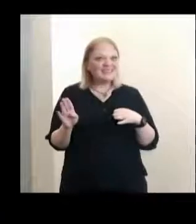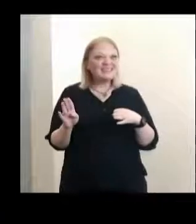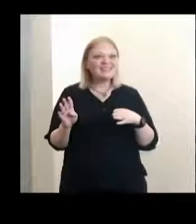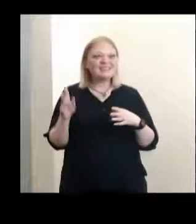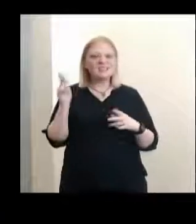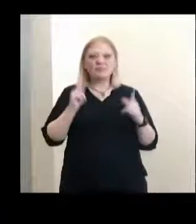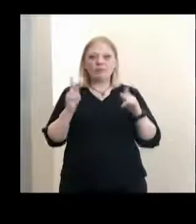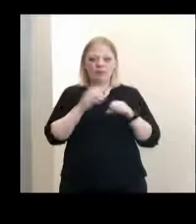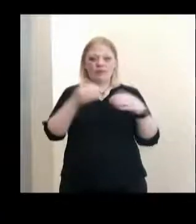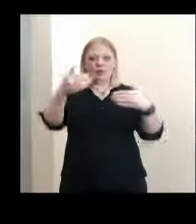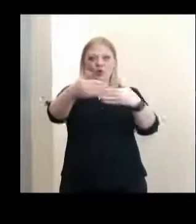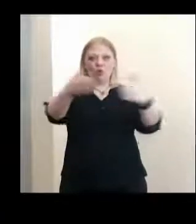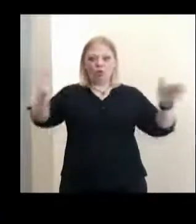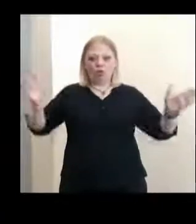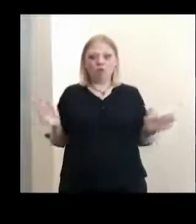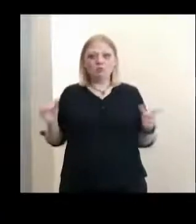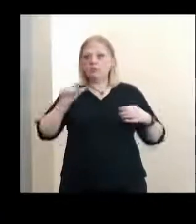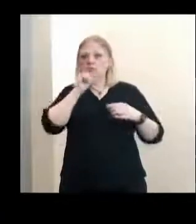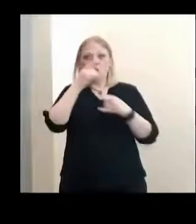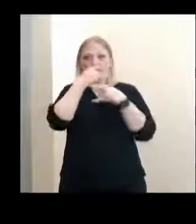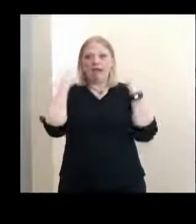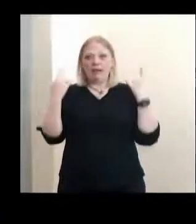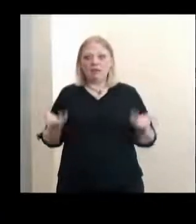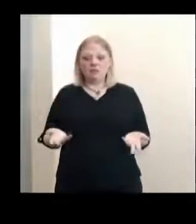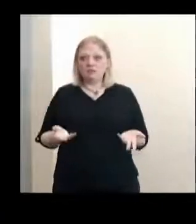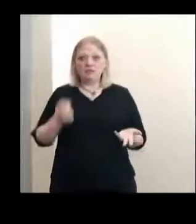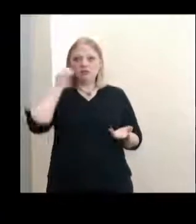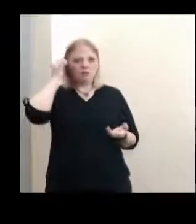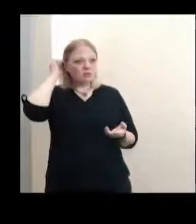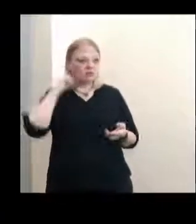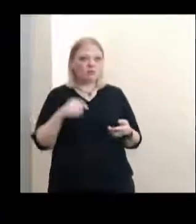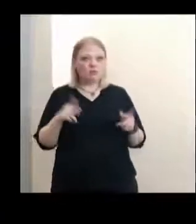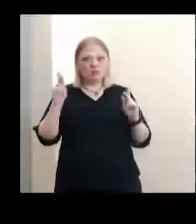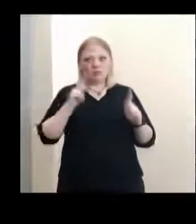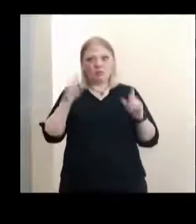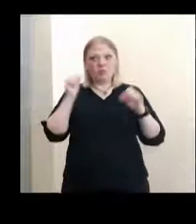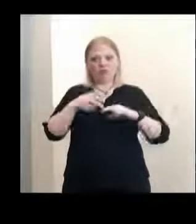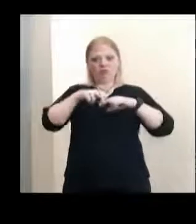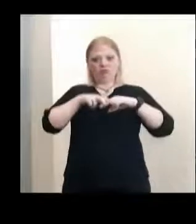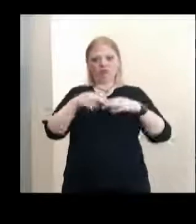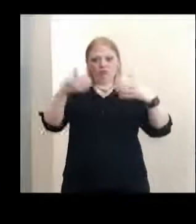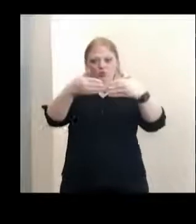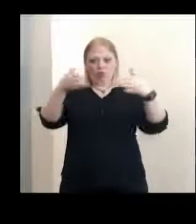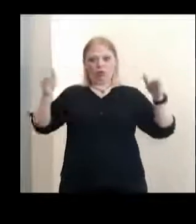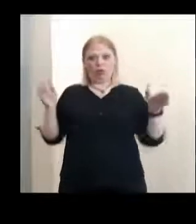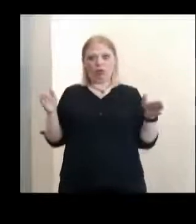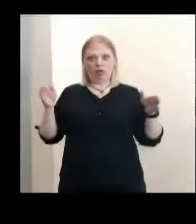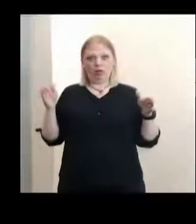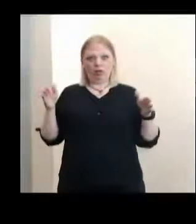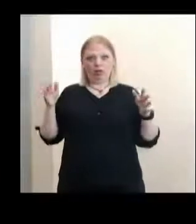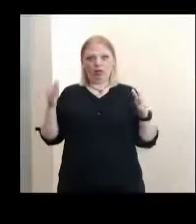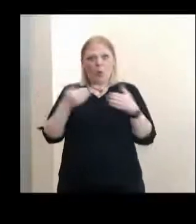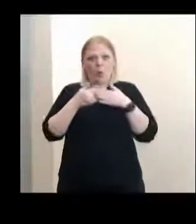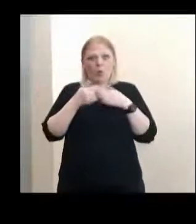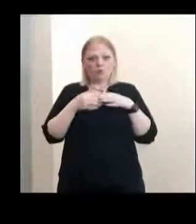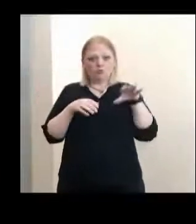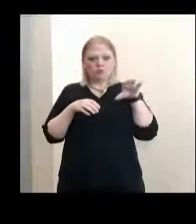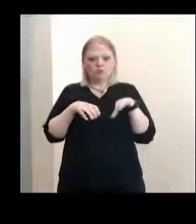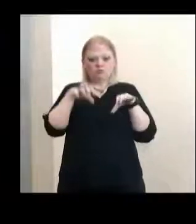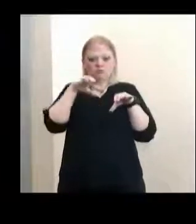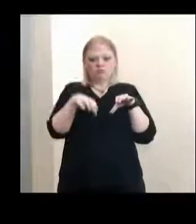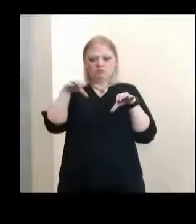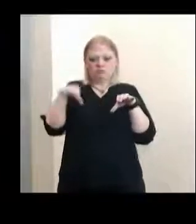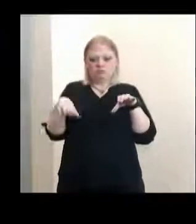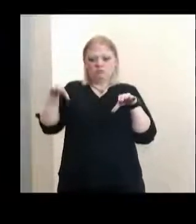their cubicles and not wearing masks. People can be in cubicles can be pretty close together. Those cubicles can be pretty close together,